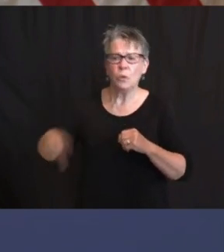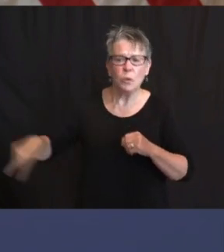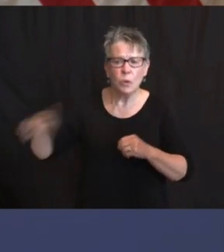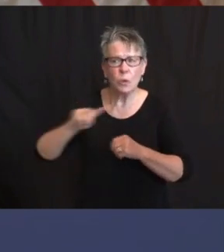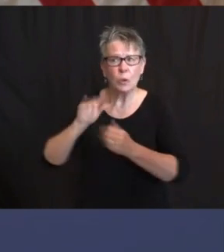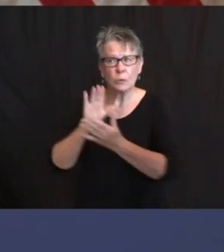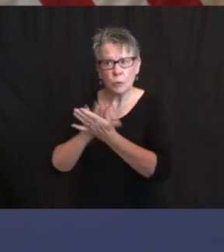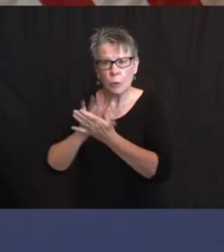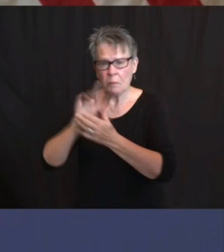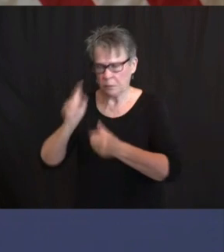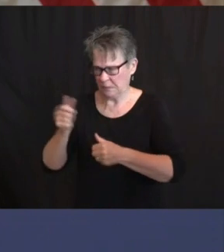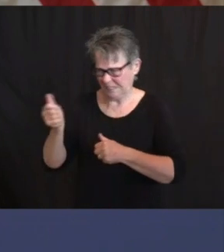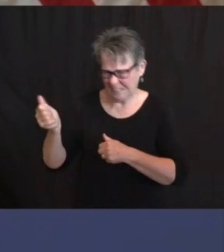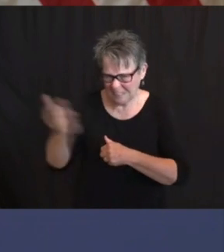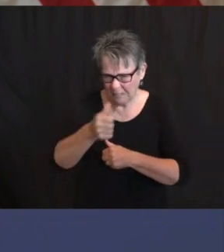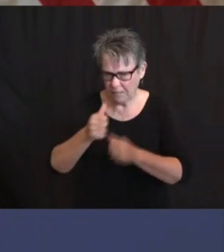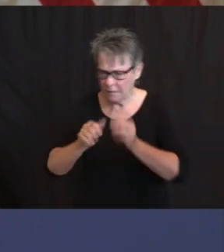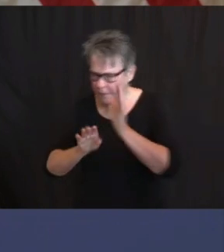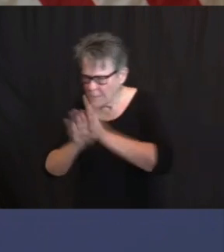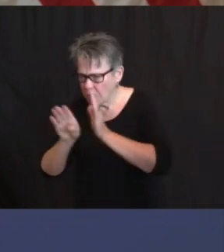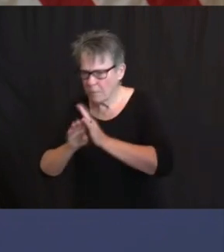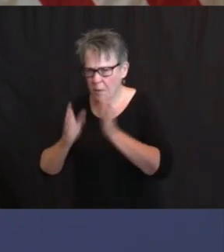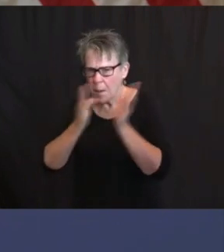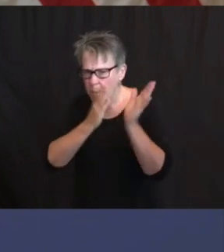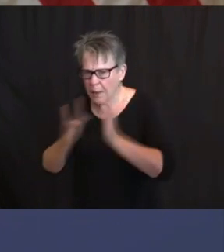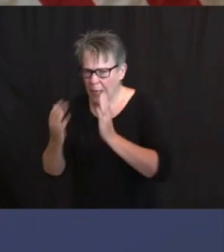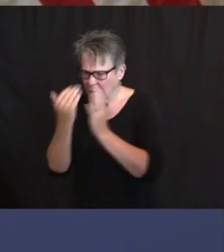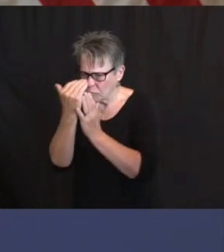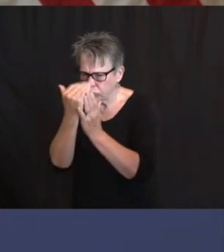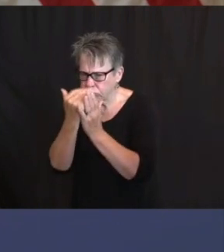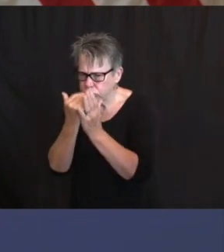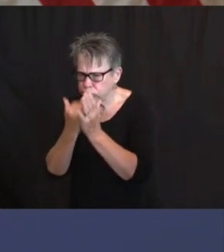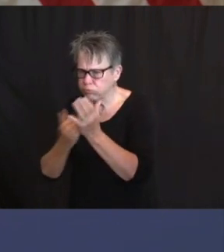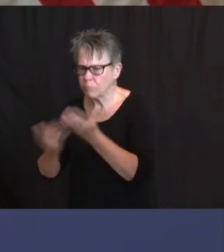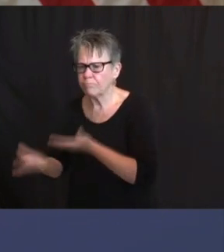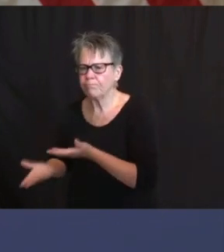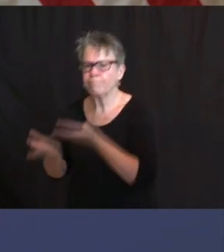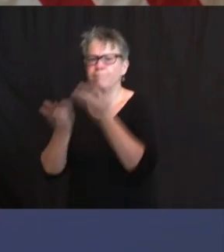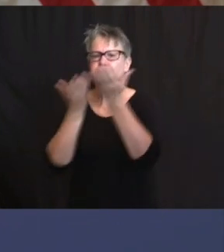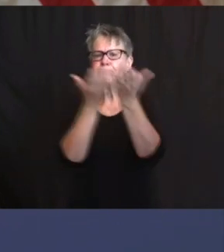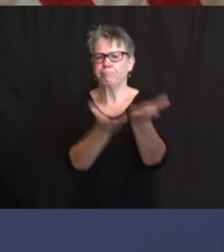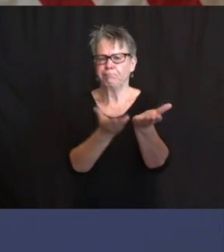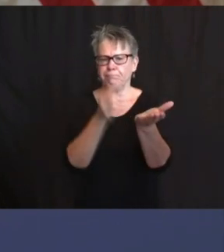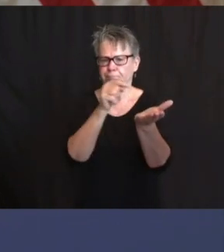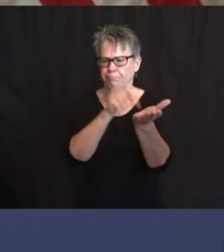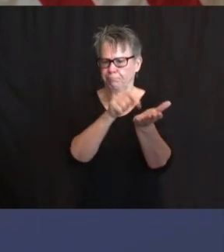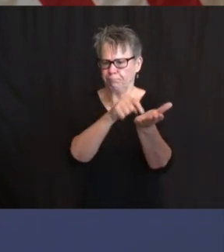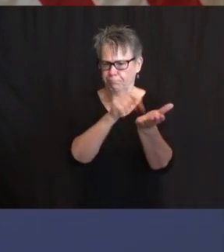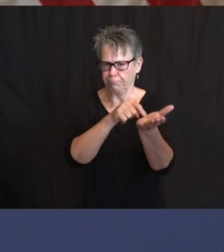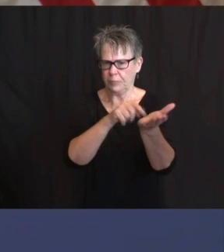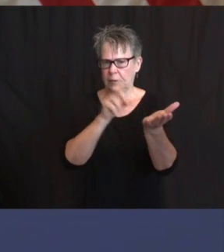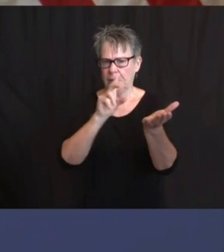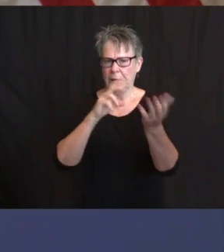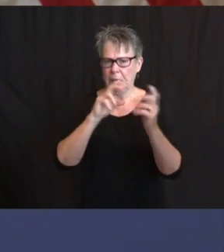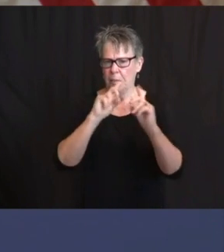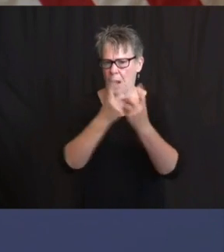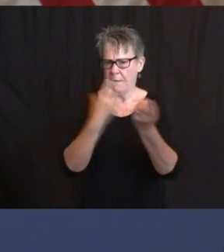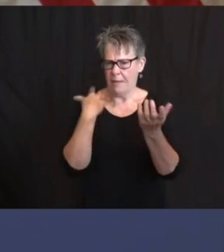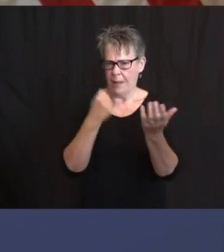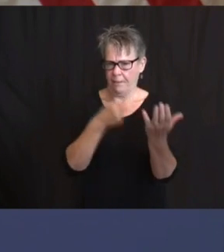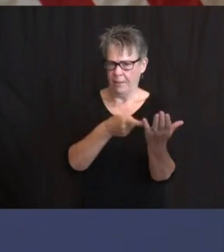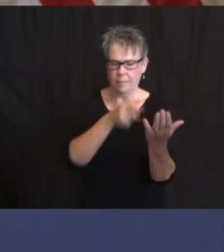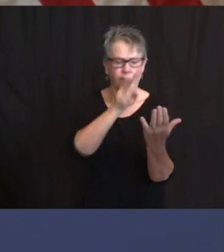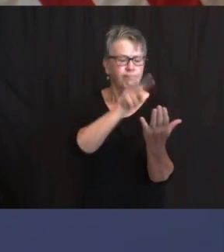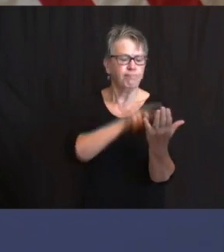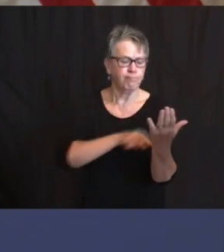they have to do that within 14 days of when they plan to restart operations. To move on to some of the specific